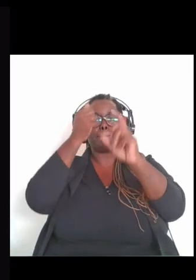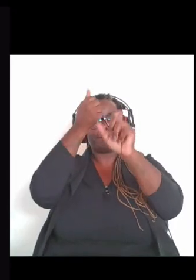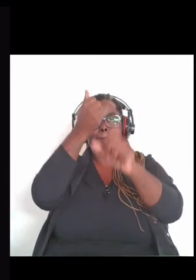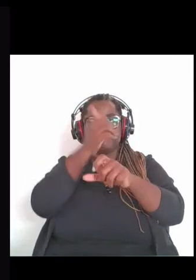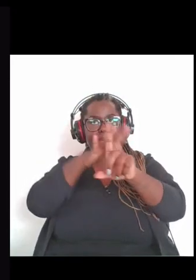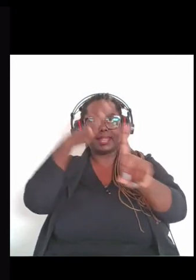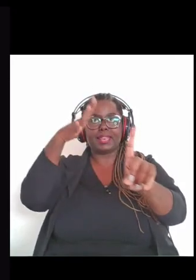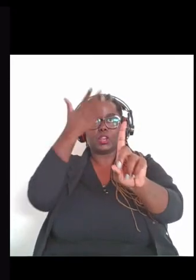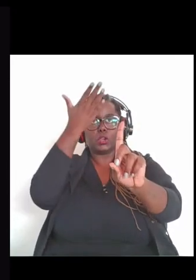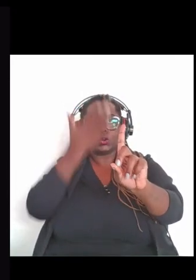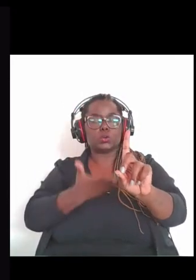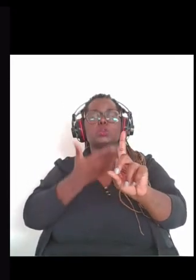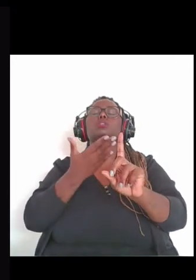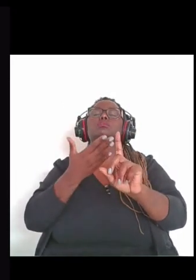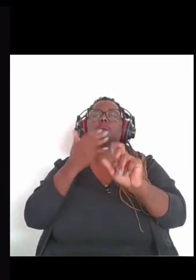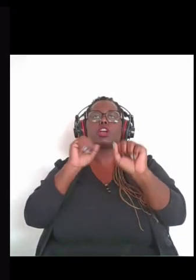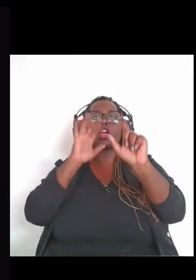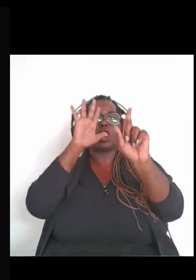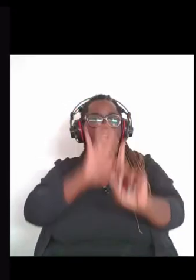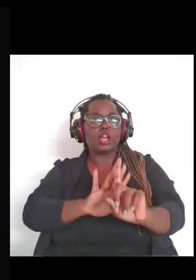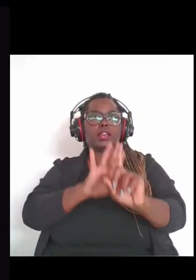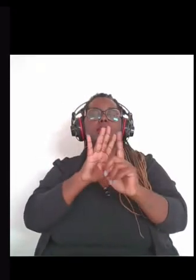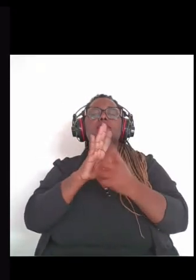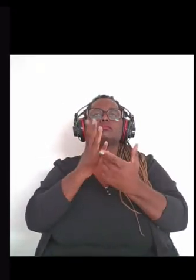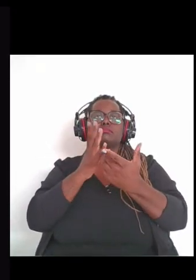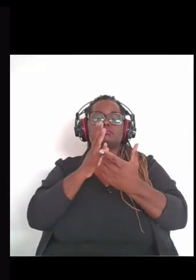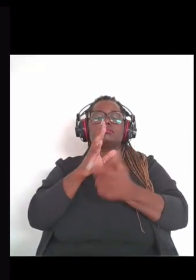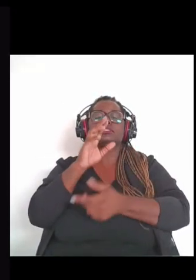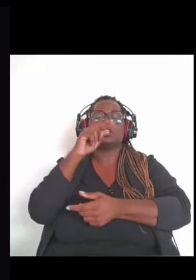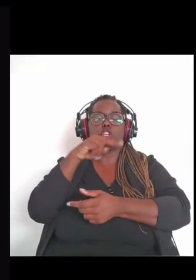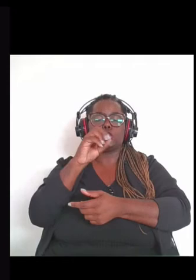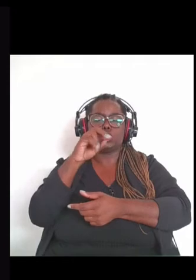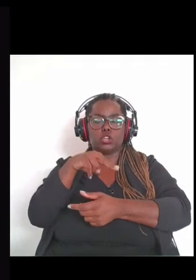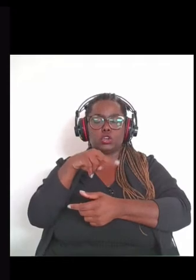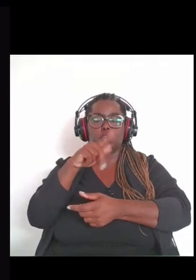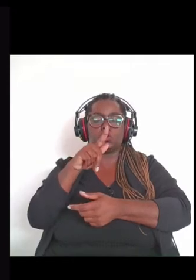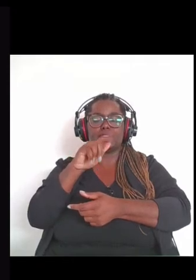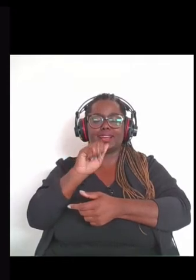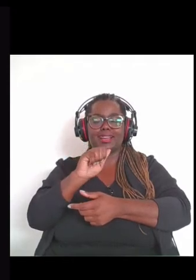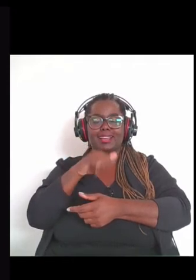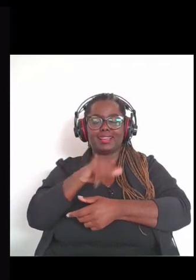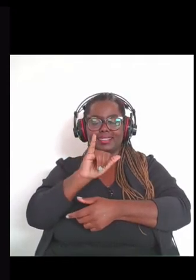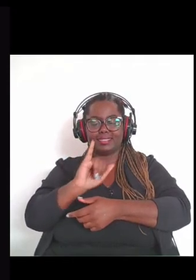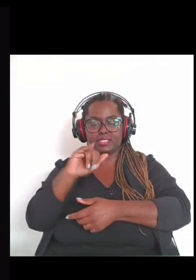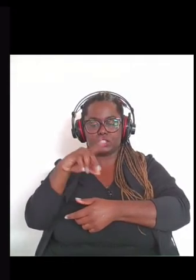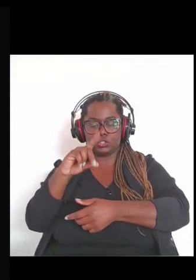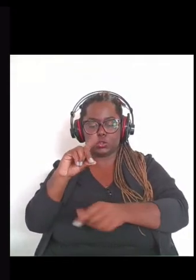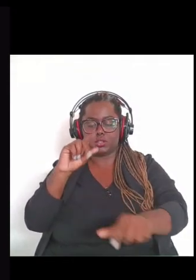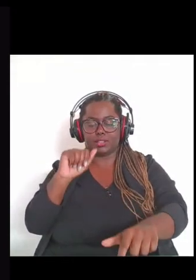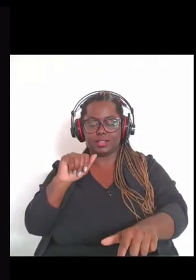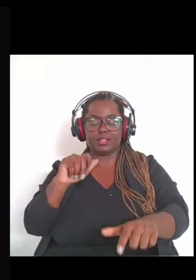god or being God a figure often associated with maleness